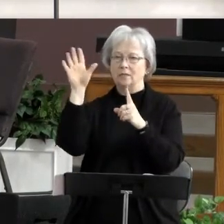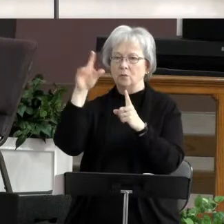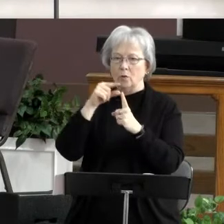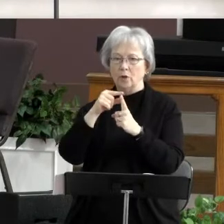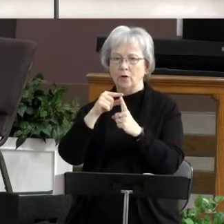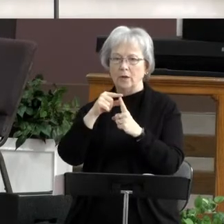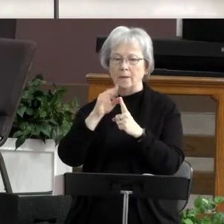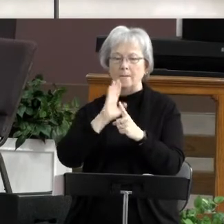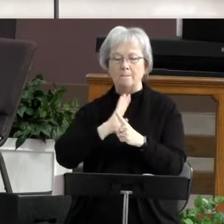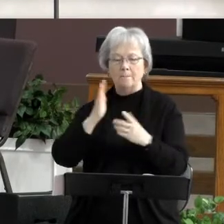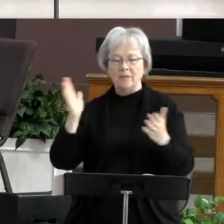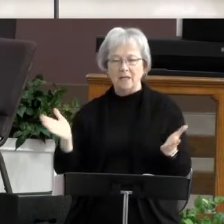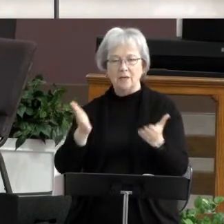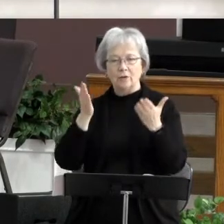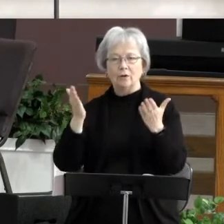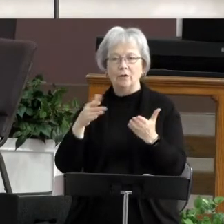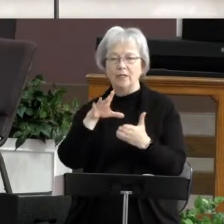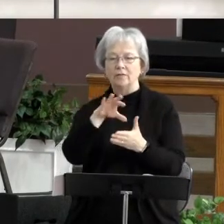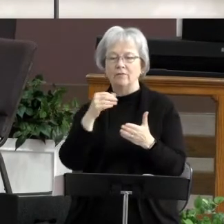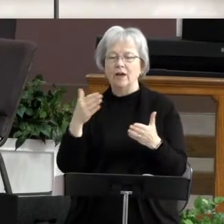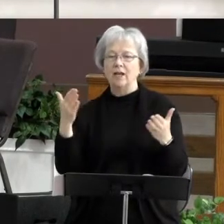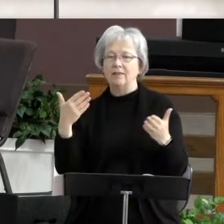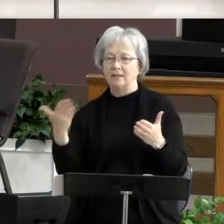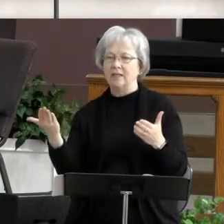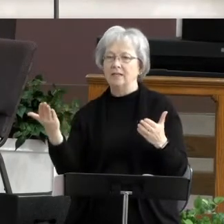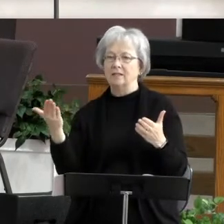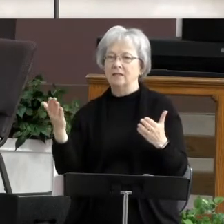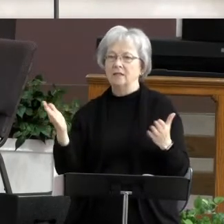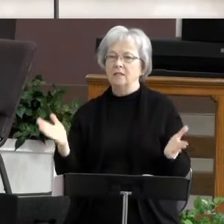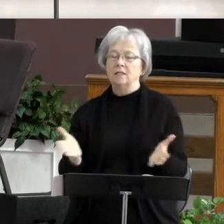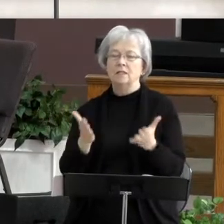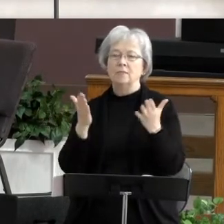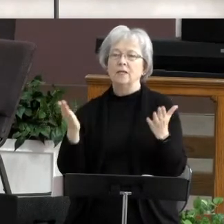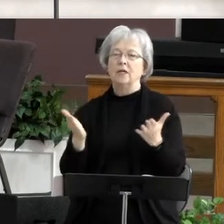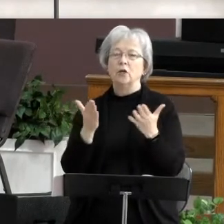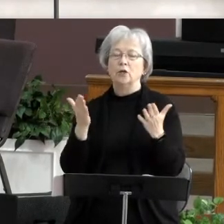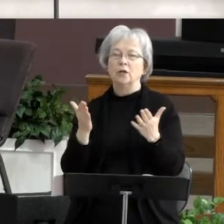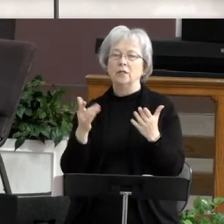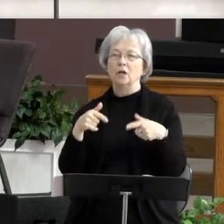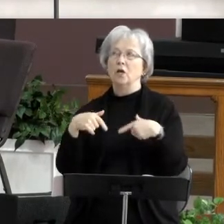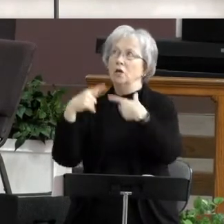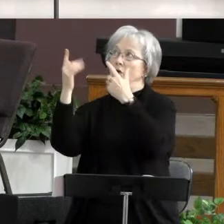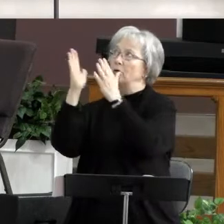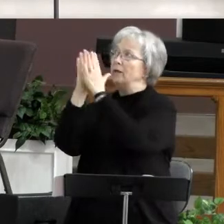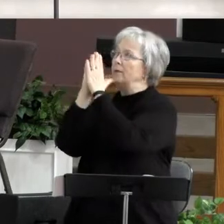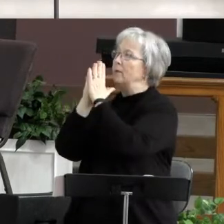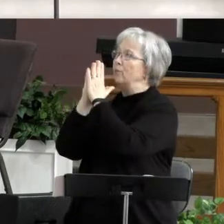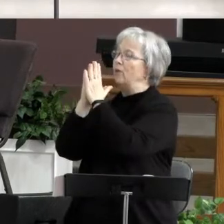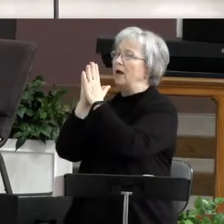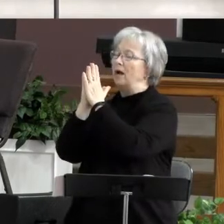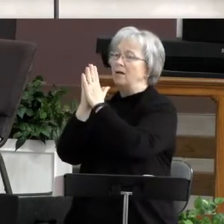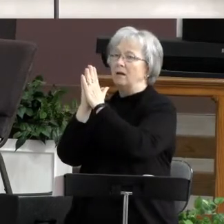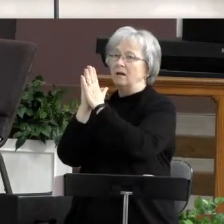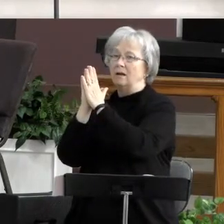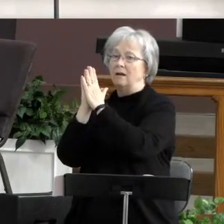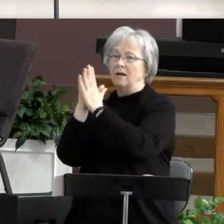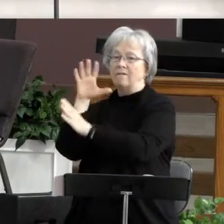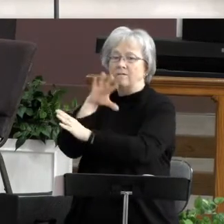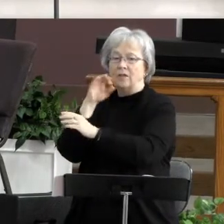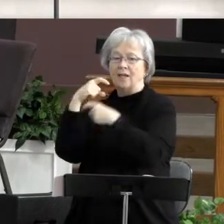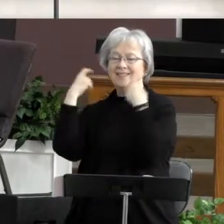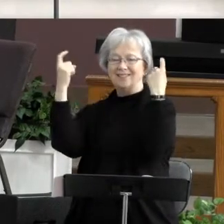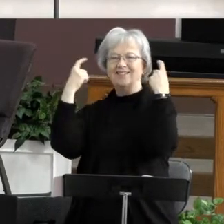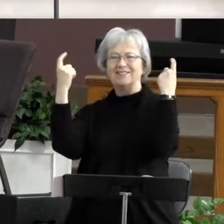those things to rejoice in. Go to Him in prayer with your requests and find success